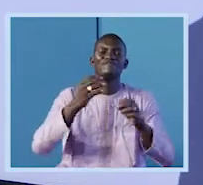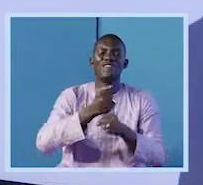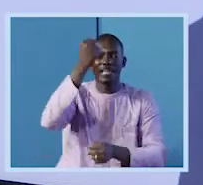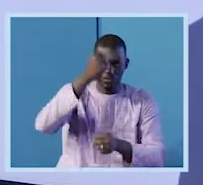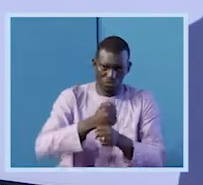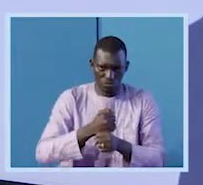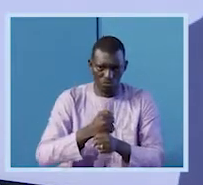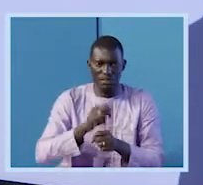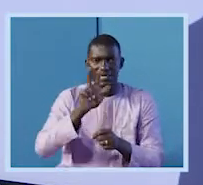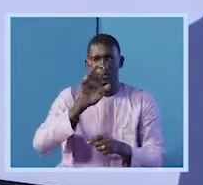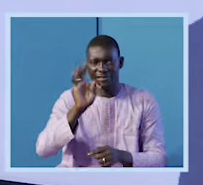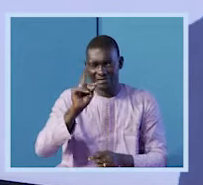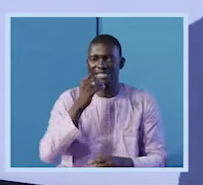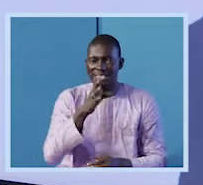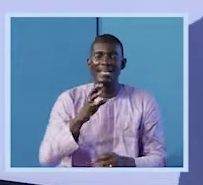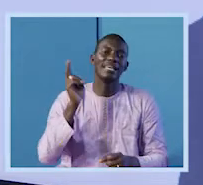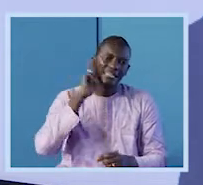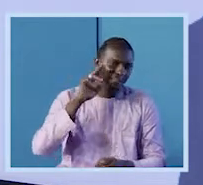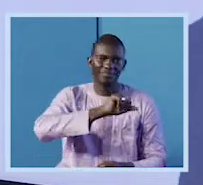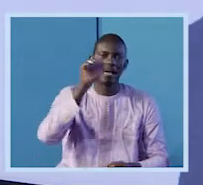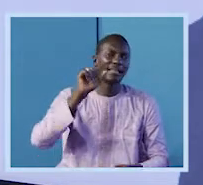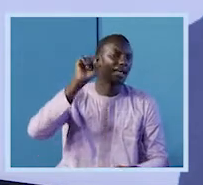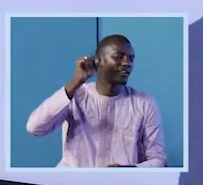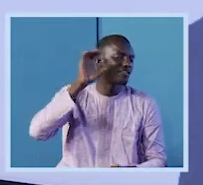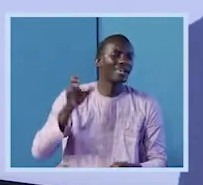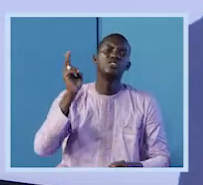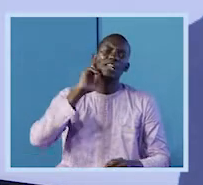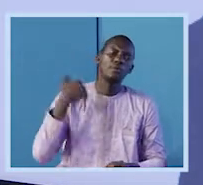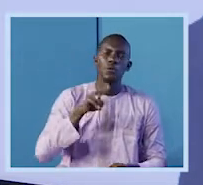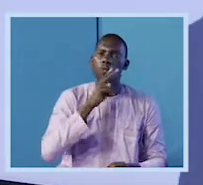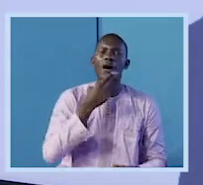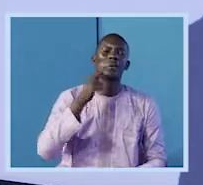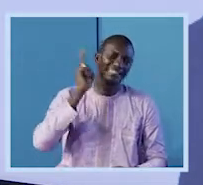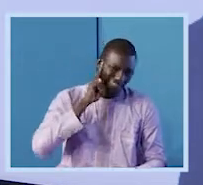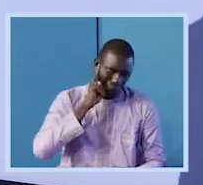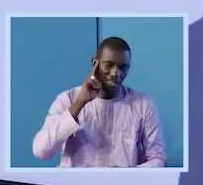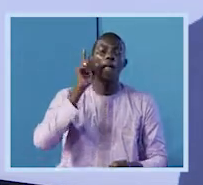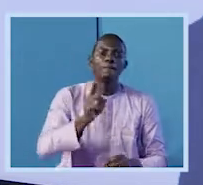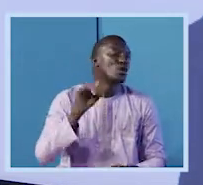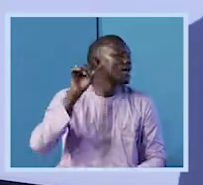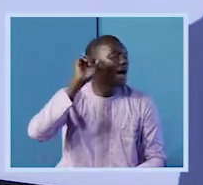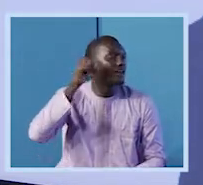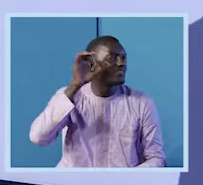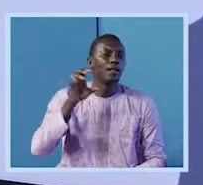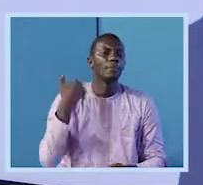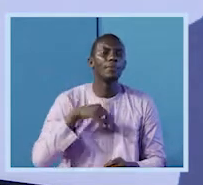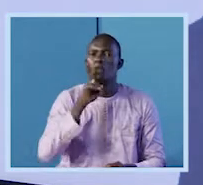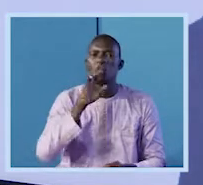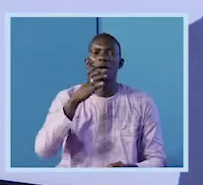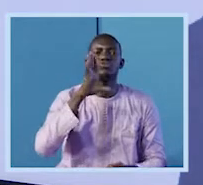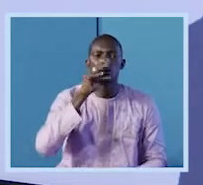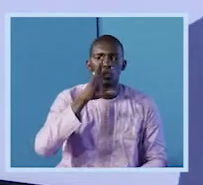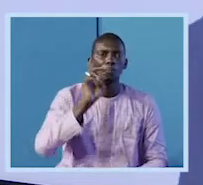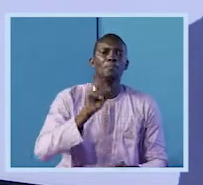people who cannot hear and cannot talk. Okay. So hard of hearing are people who can talk but they cannot hear. So this is the